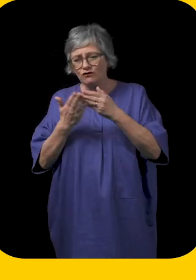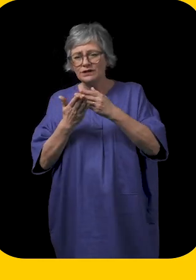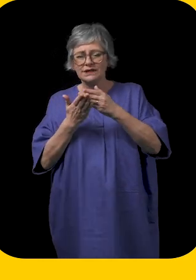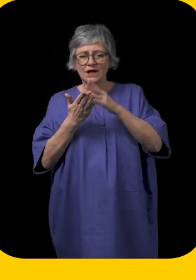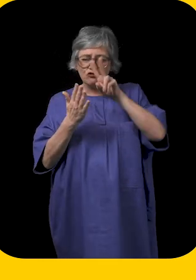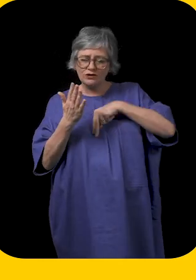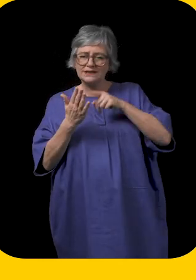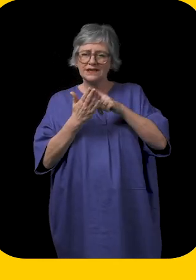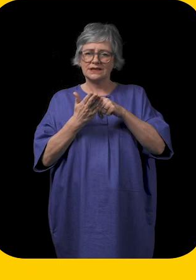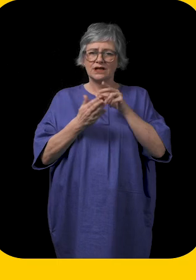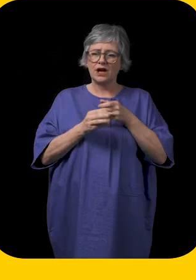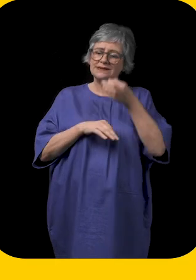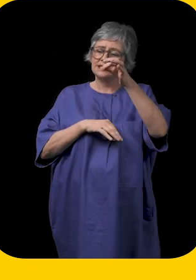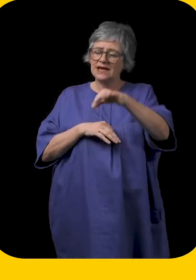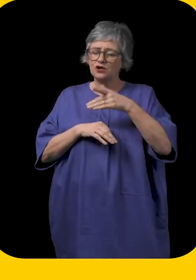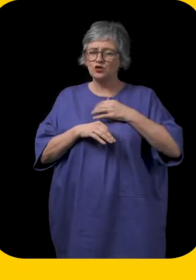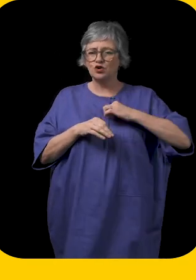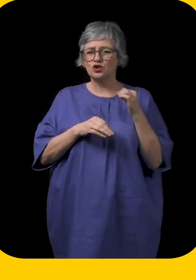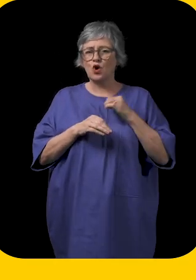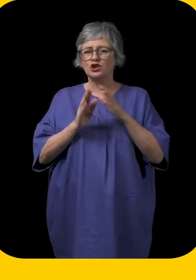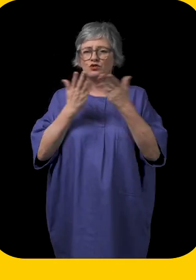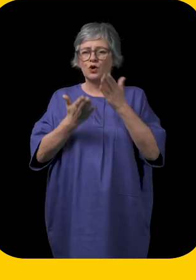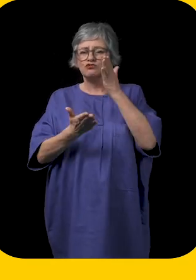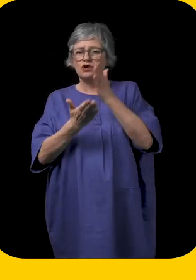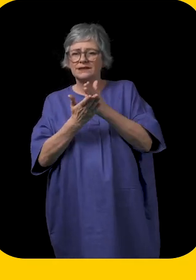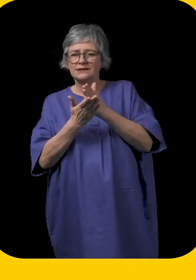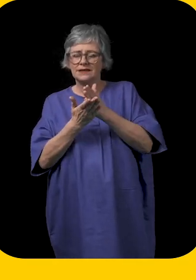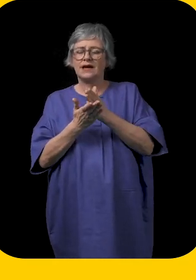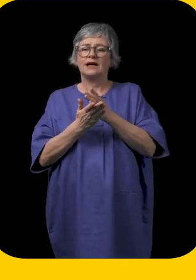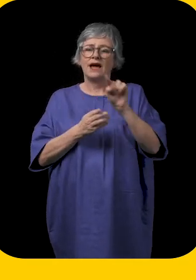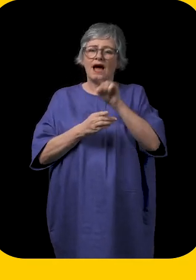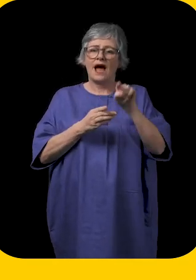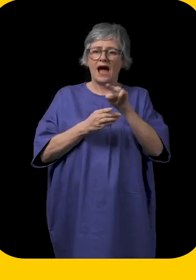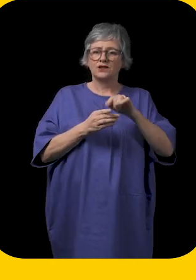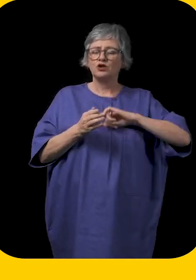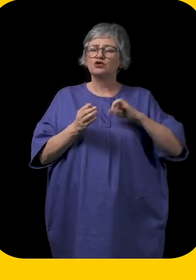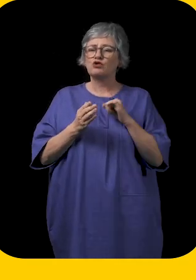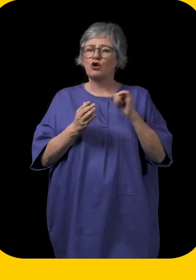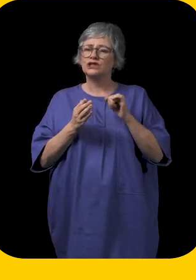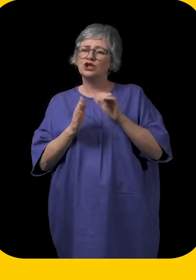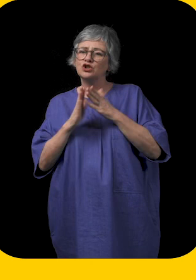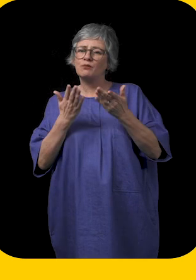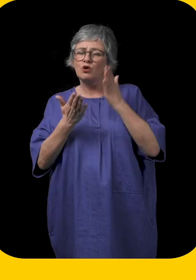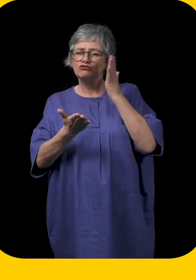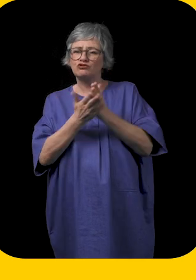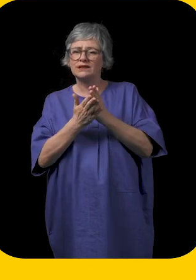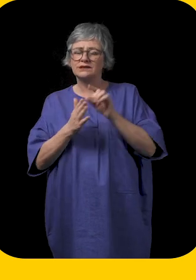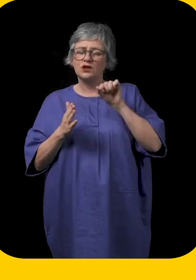please consider sharing your love of reading with others by making a donation to Scottish Book Trust's Christmas Appeal